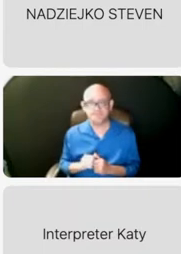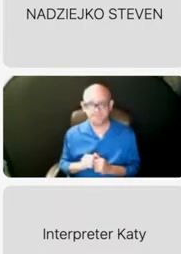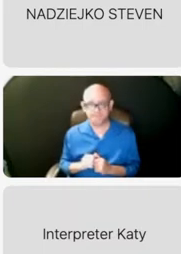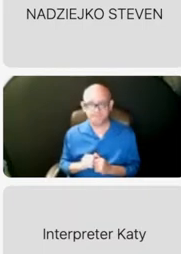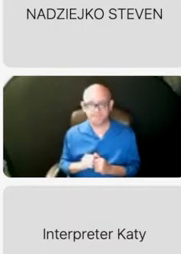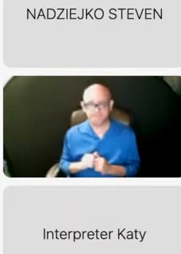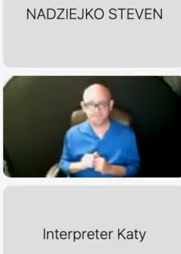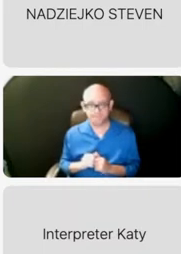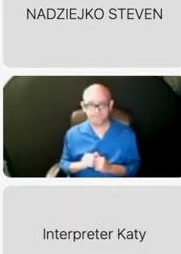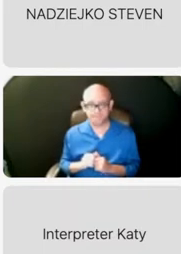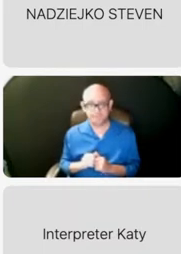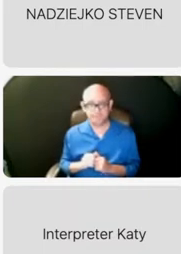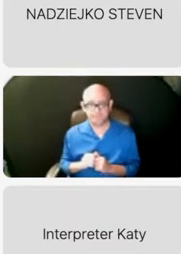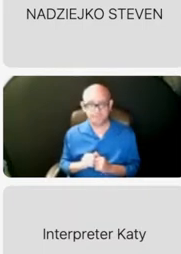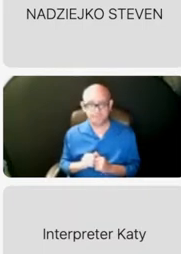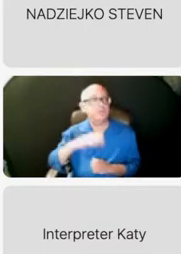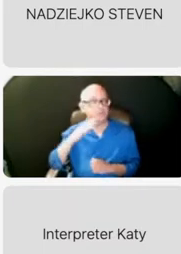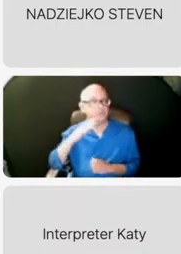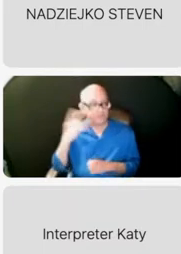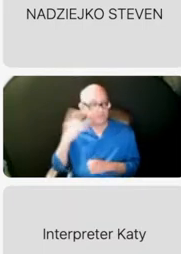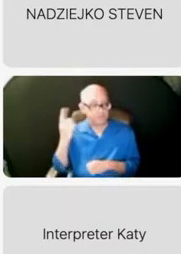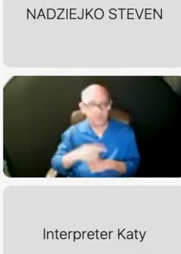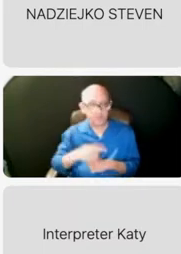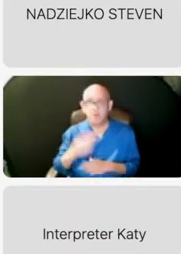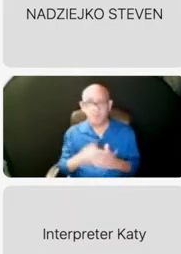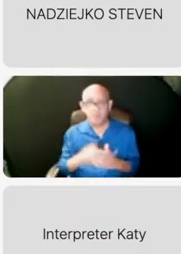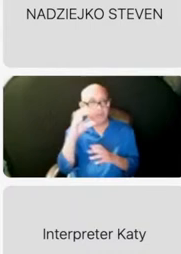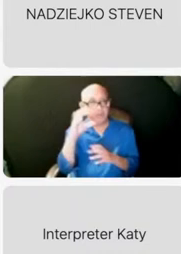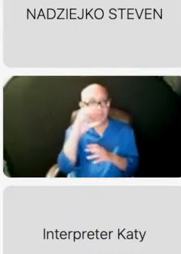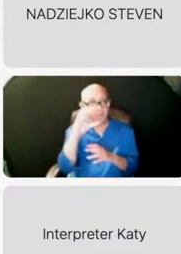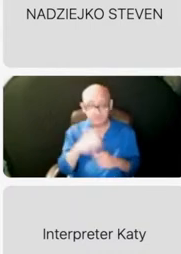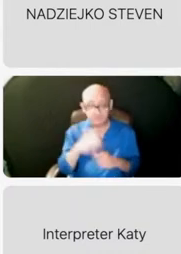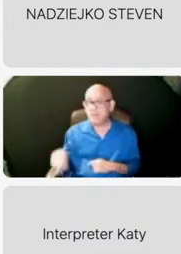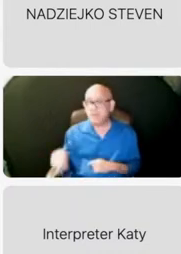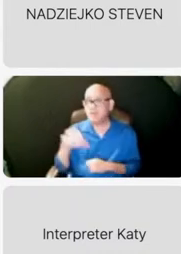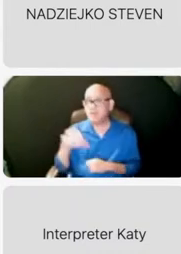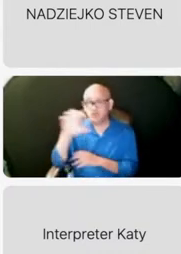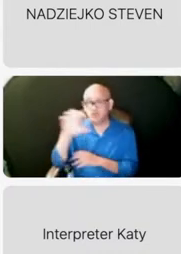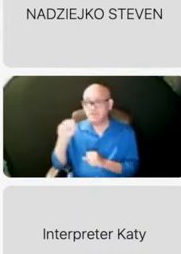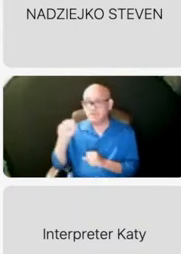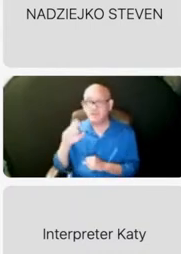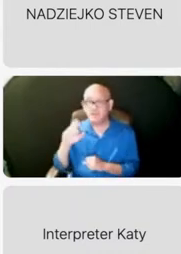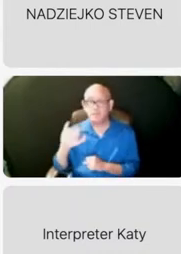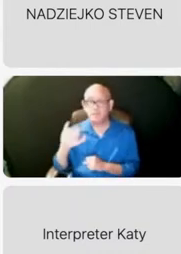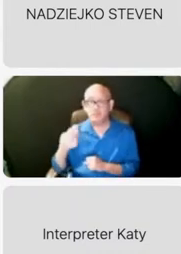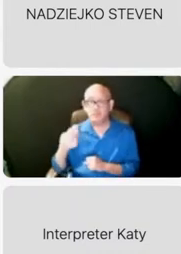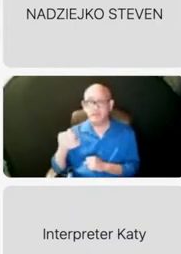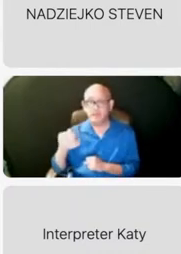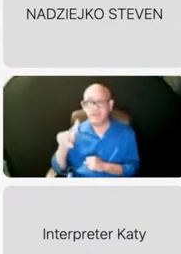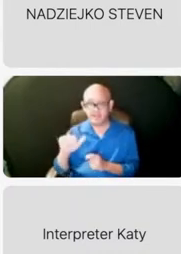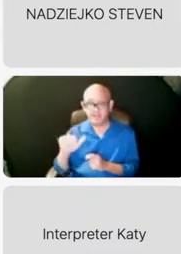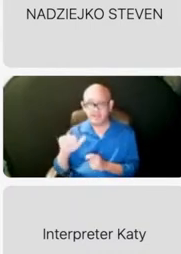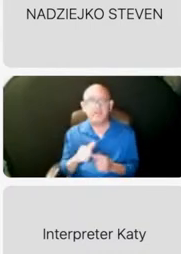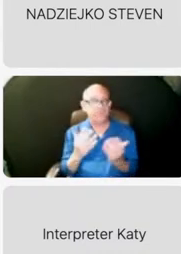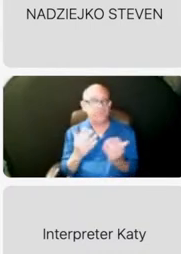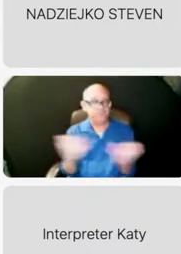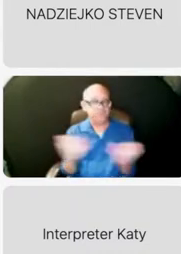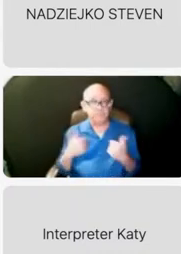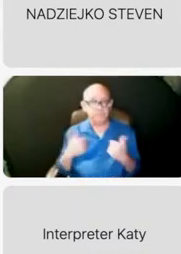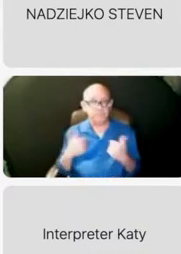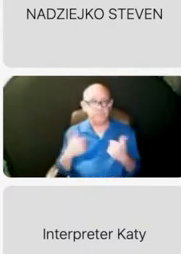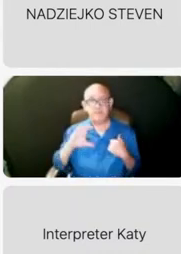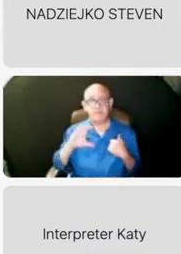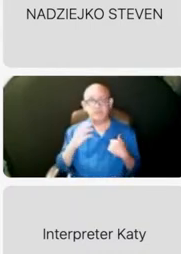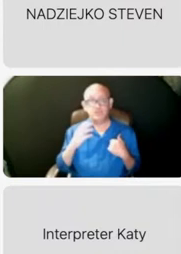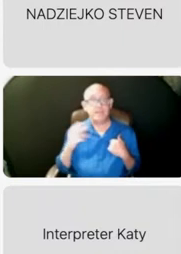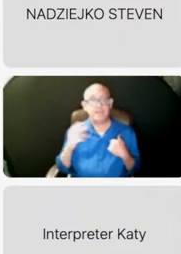good evening both president flores board members superintendent dr miranda and member of the audience i'm christina parache and i have the honor